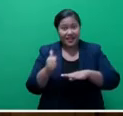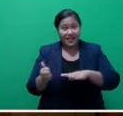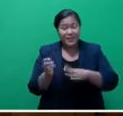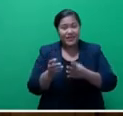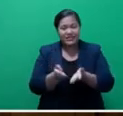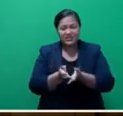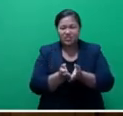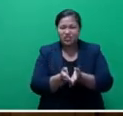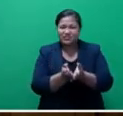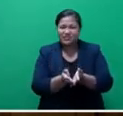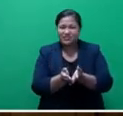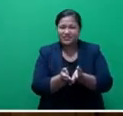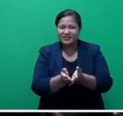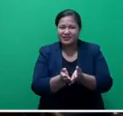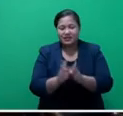sir.